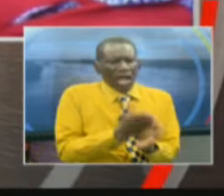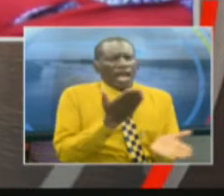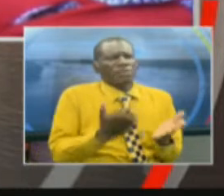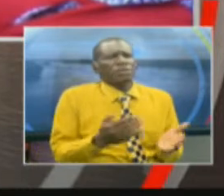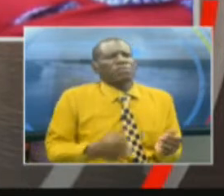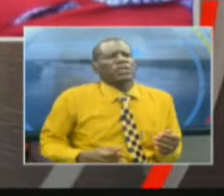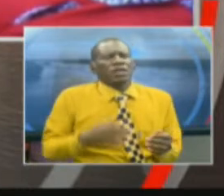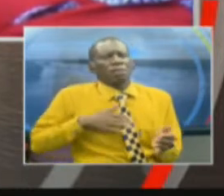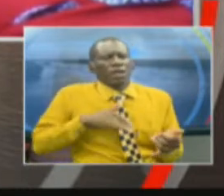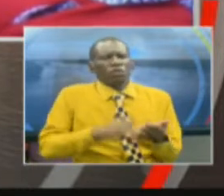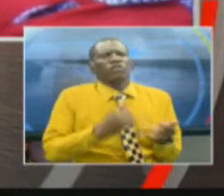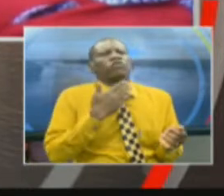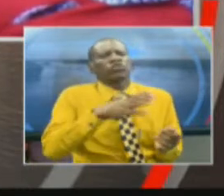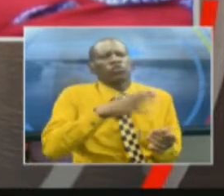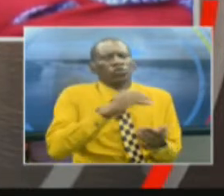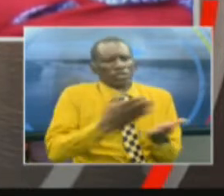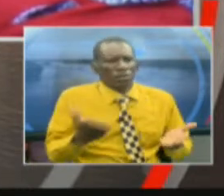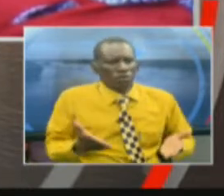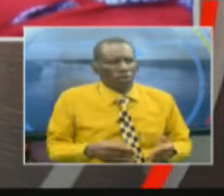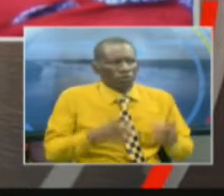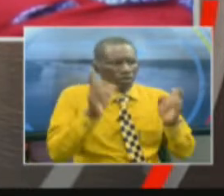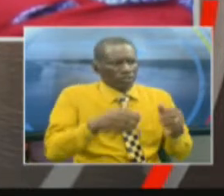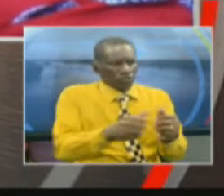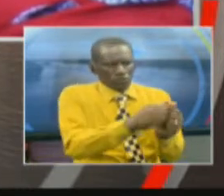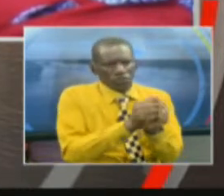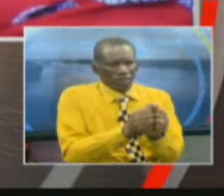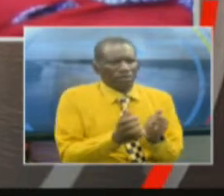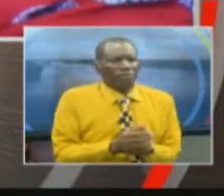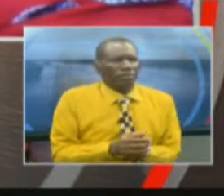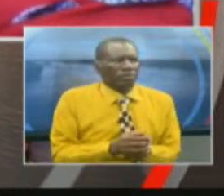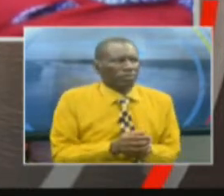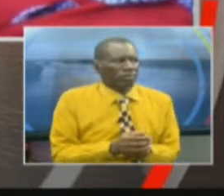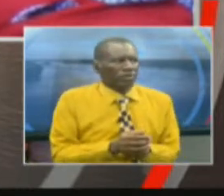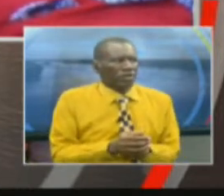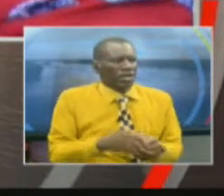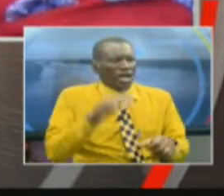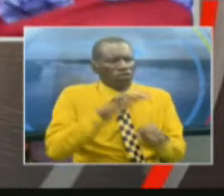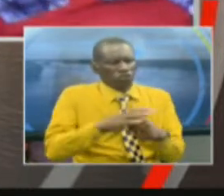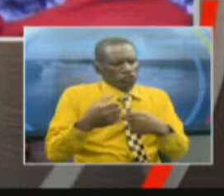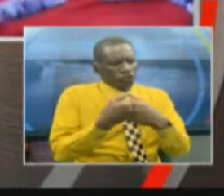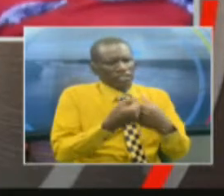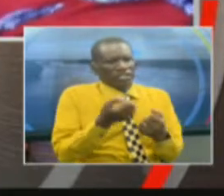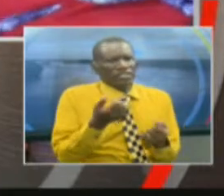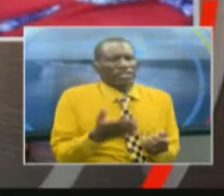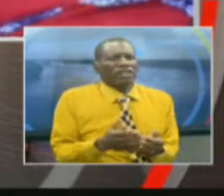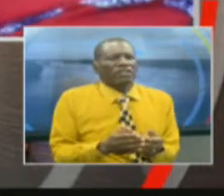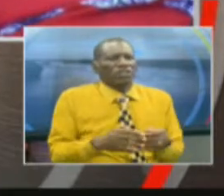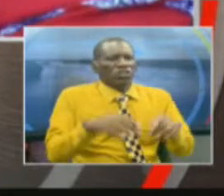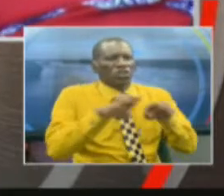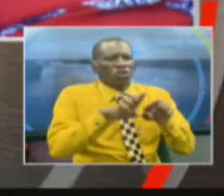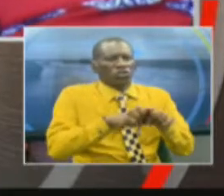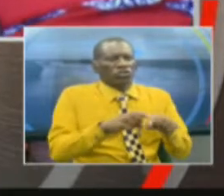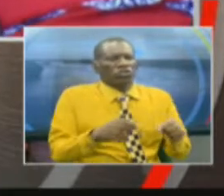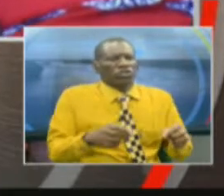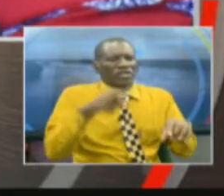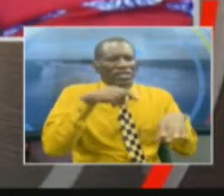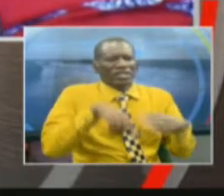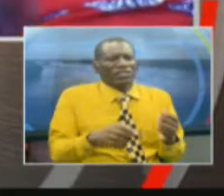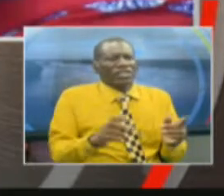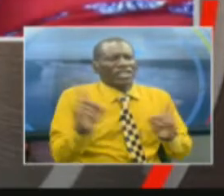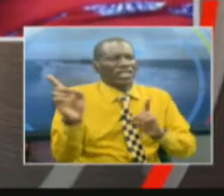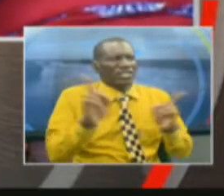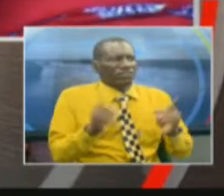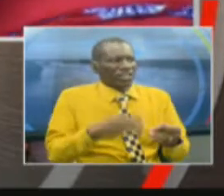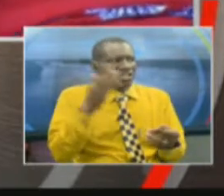go somewhere, I must be there. So there are a lot of challenges, even in the family.